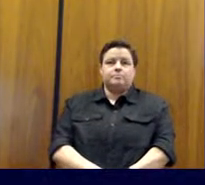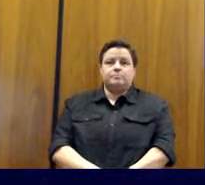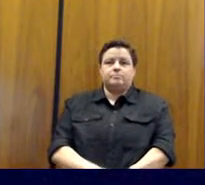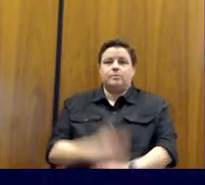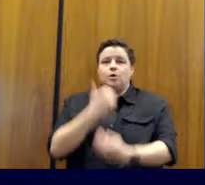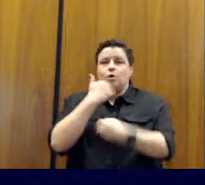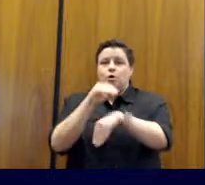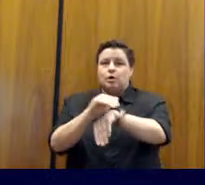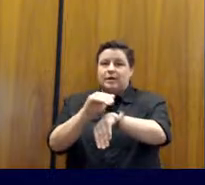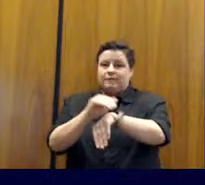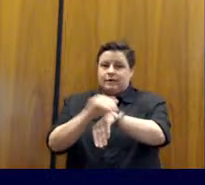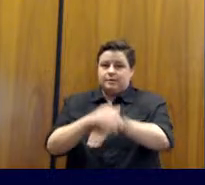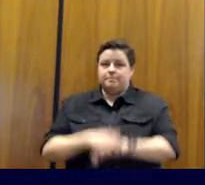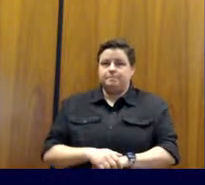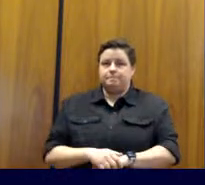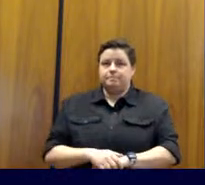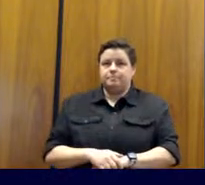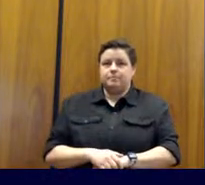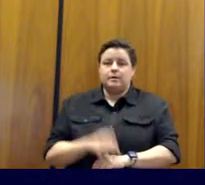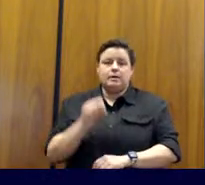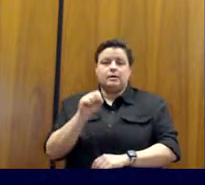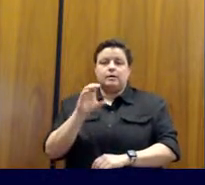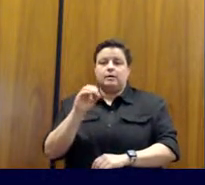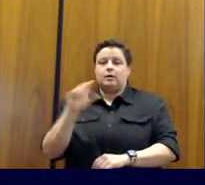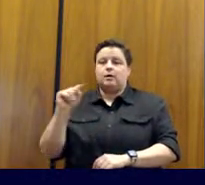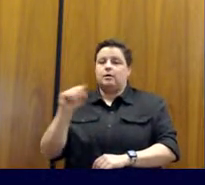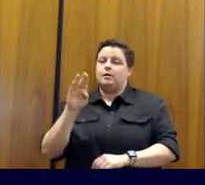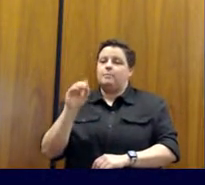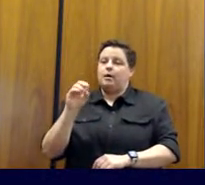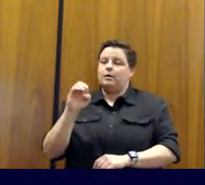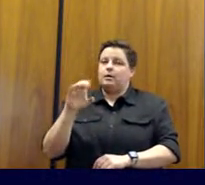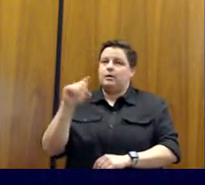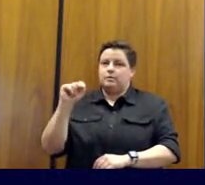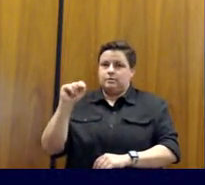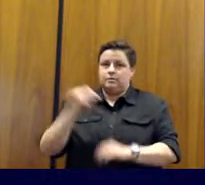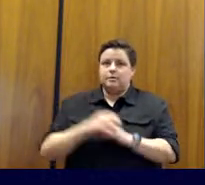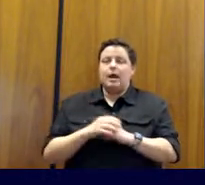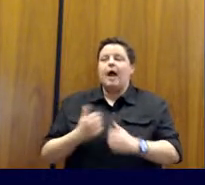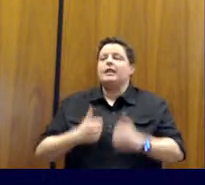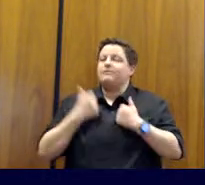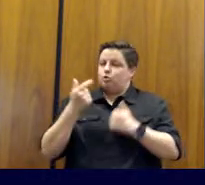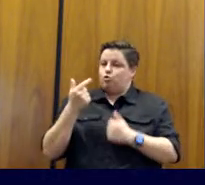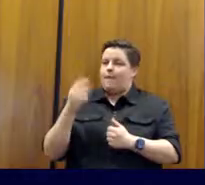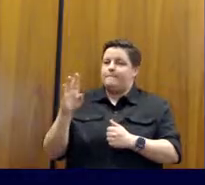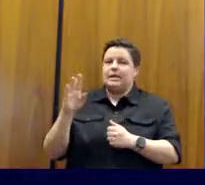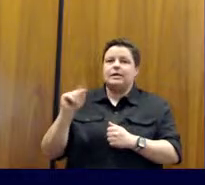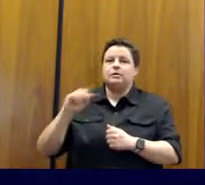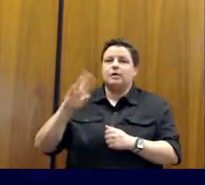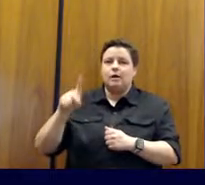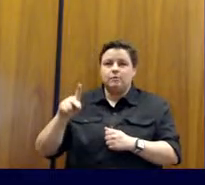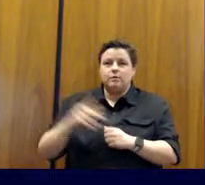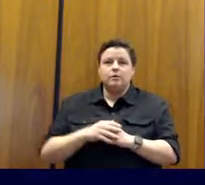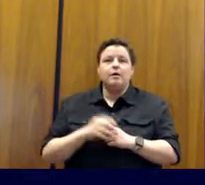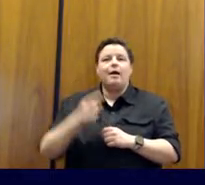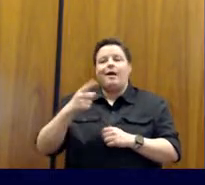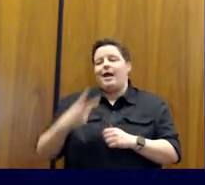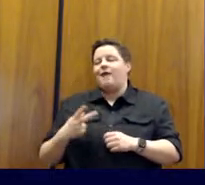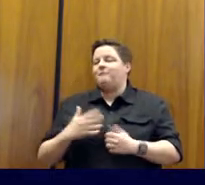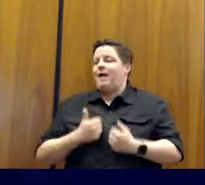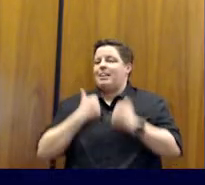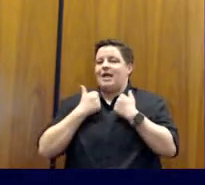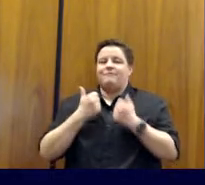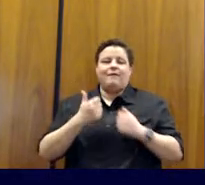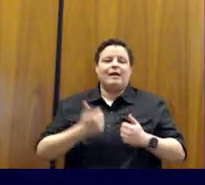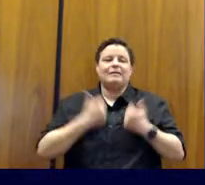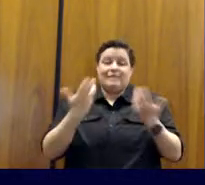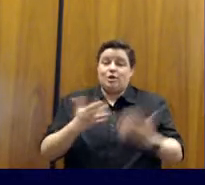Good evening. Evening. Scott Bennett, Grand Blanc Township Supervisor, resident of Grand Blanc Township. Although I lived half my life in the city